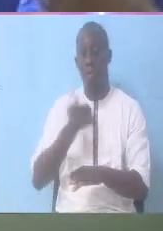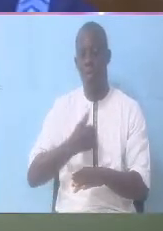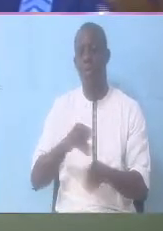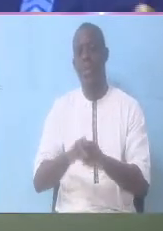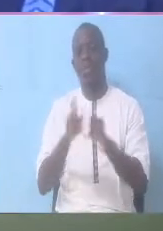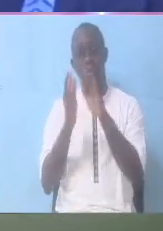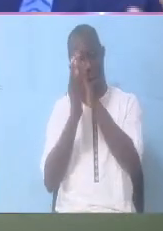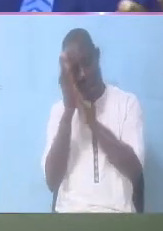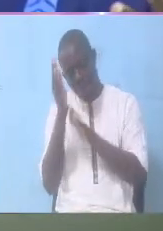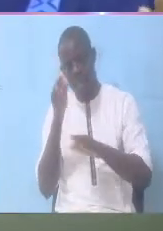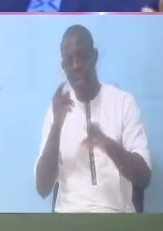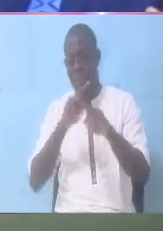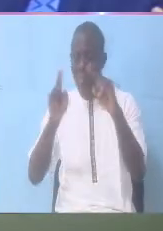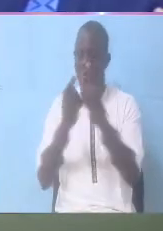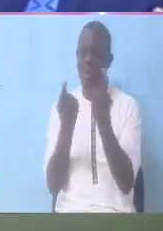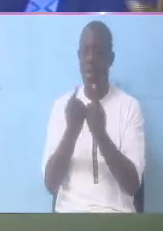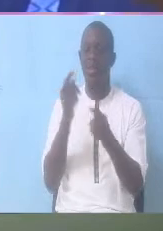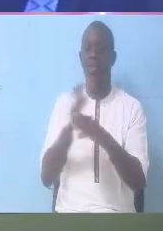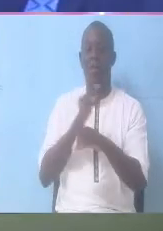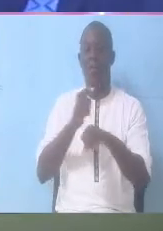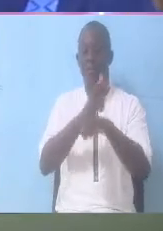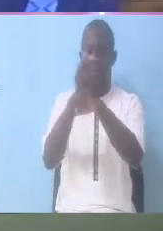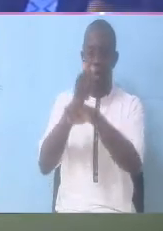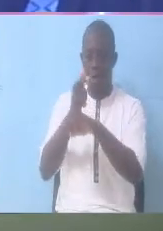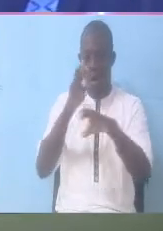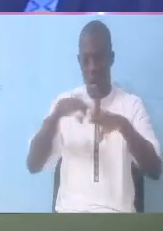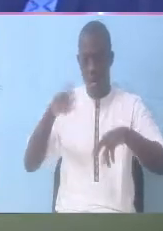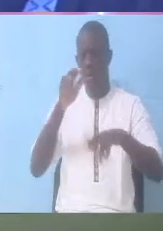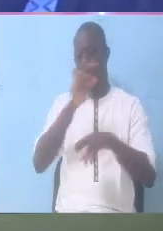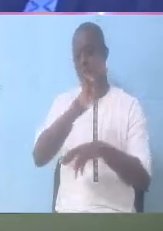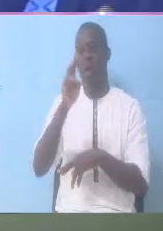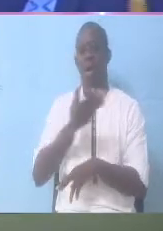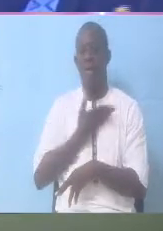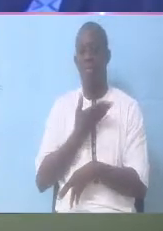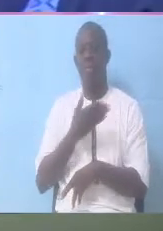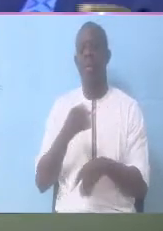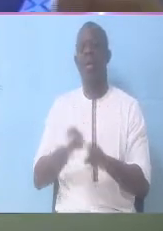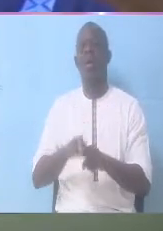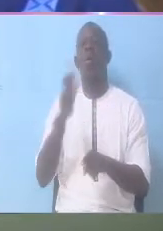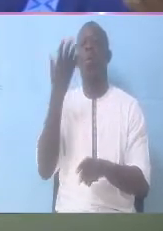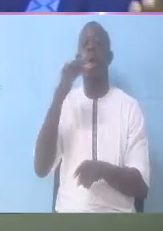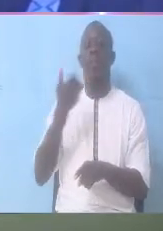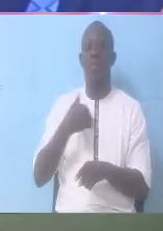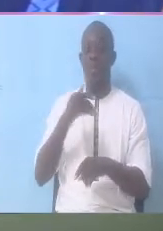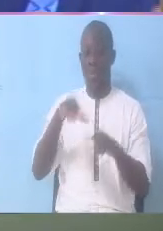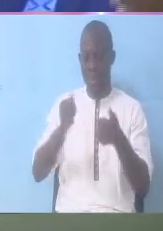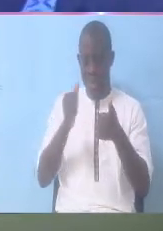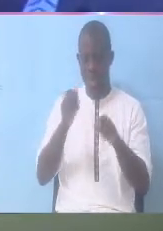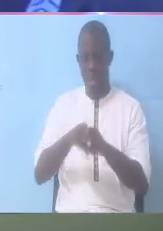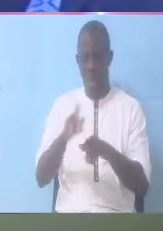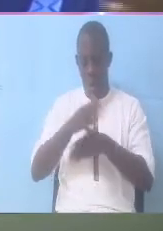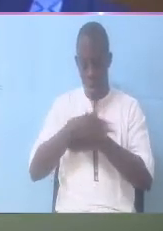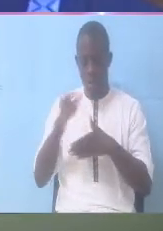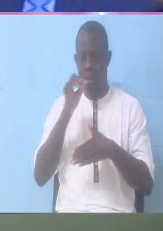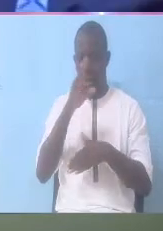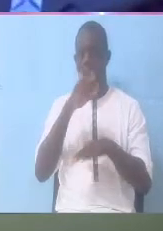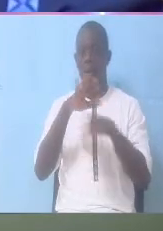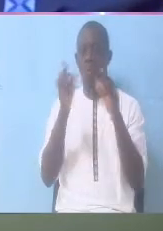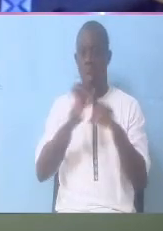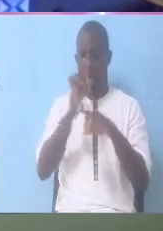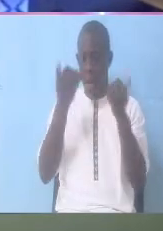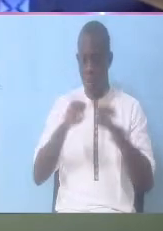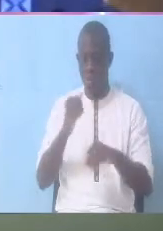time there have been video is when they start confessing. Because after, Mr.